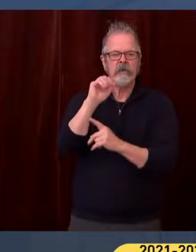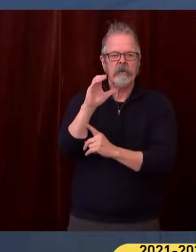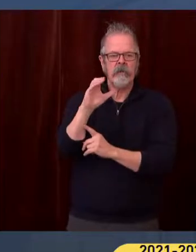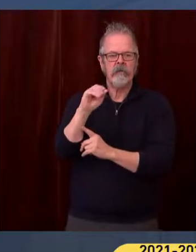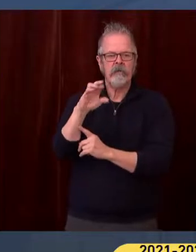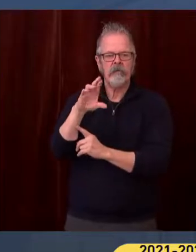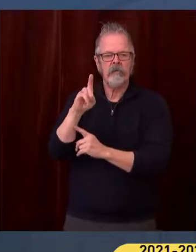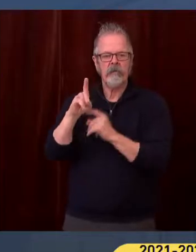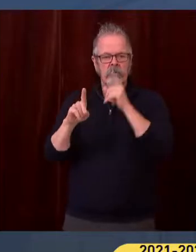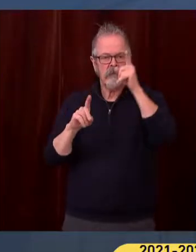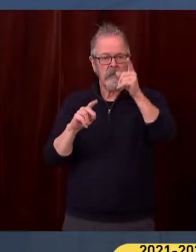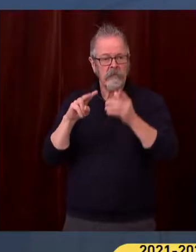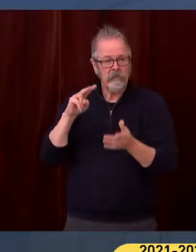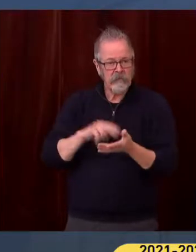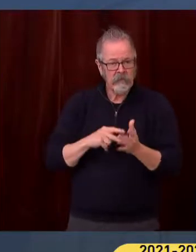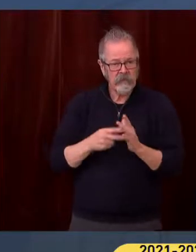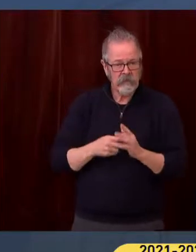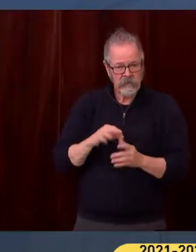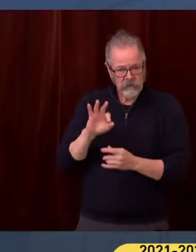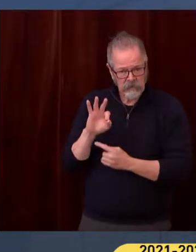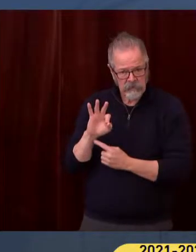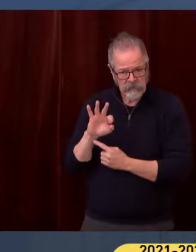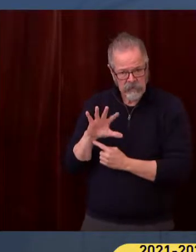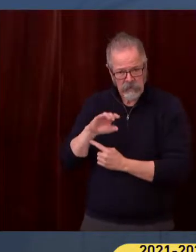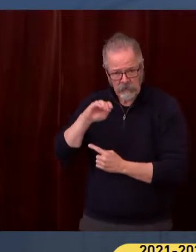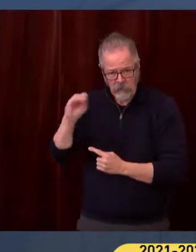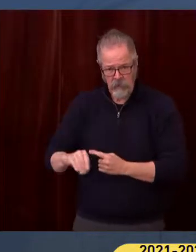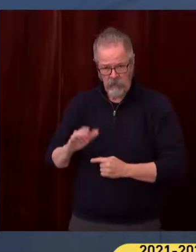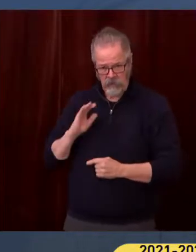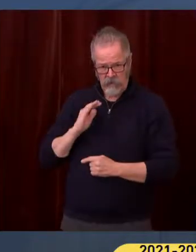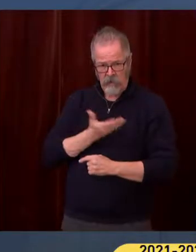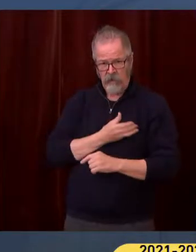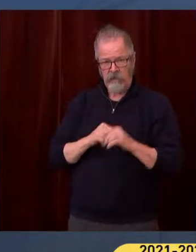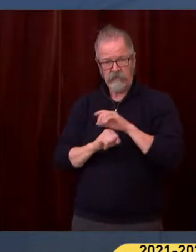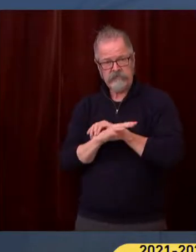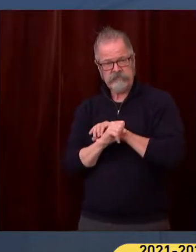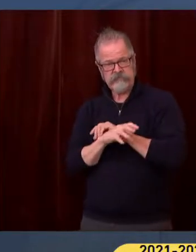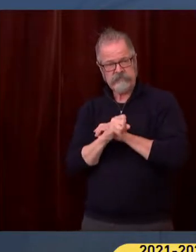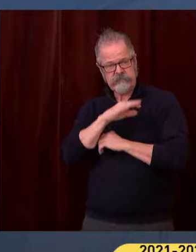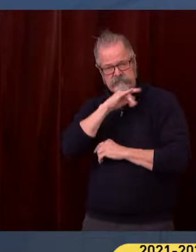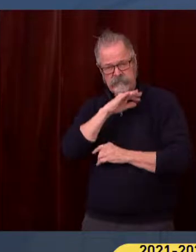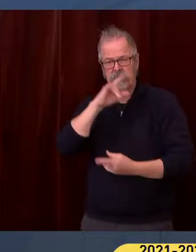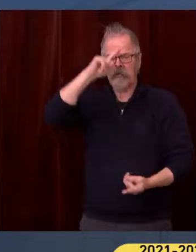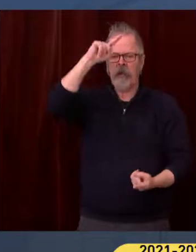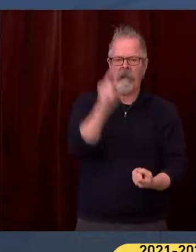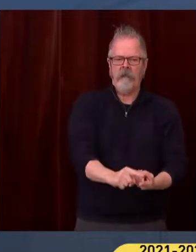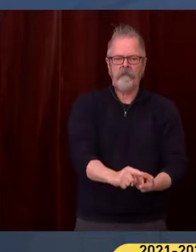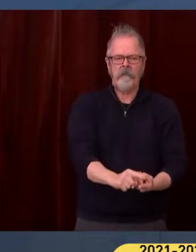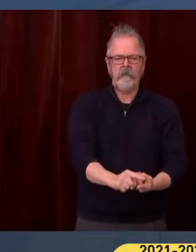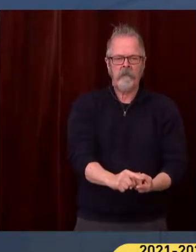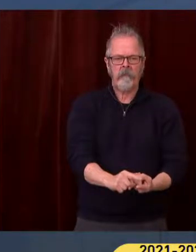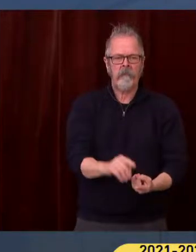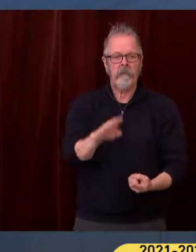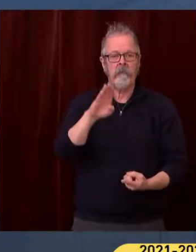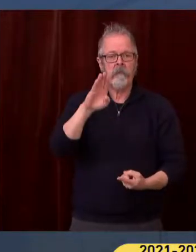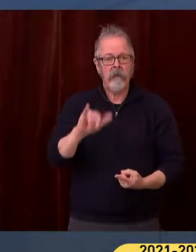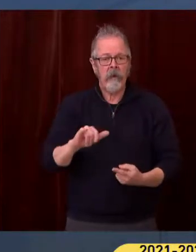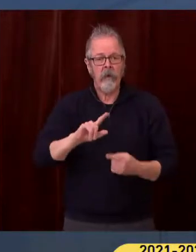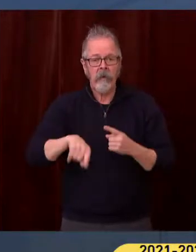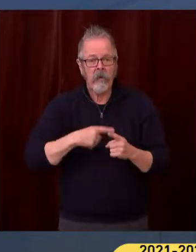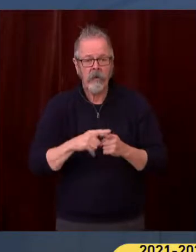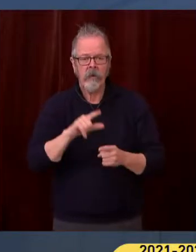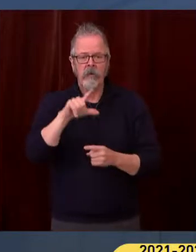eliminate 95% of our emissions by the year 2050. So this is the work plan. This is the homework. This is the real deal